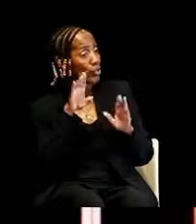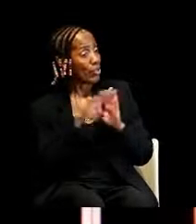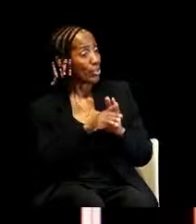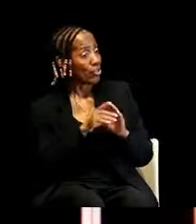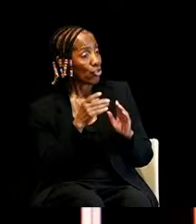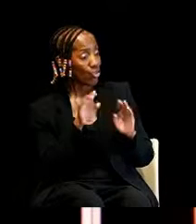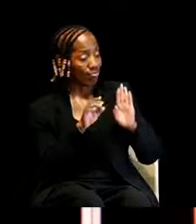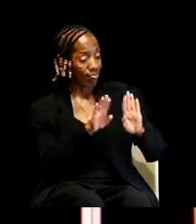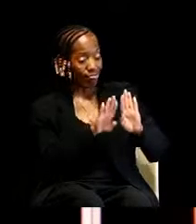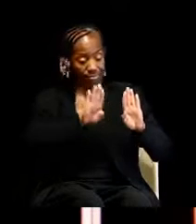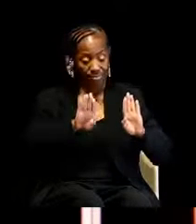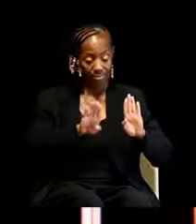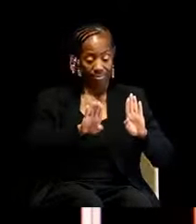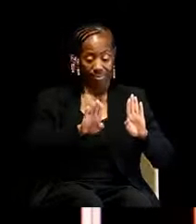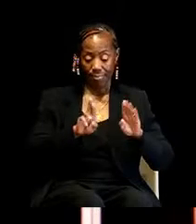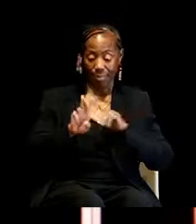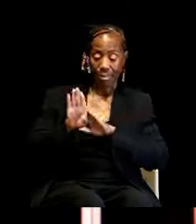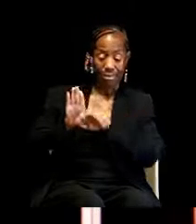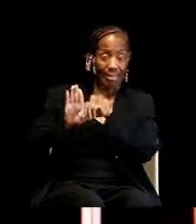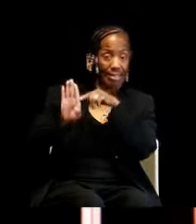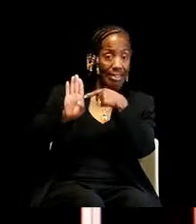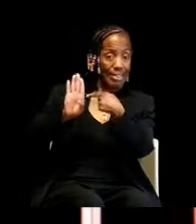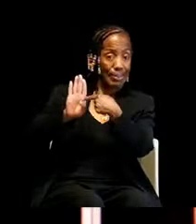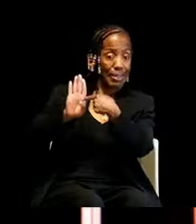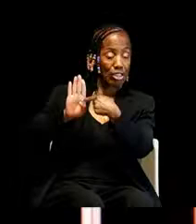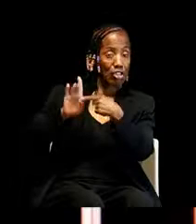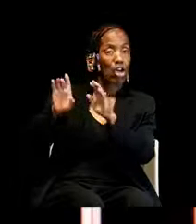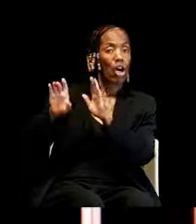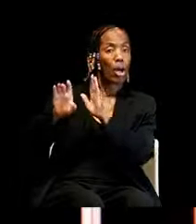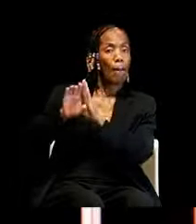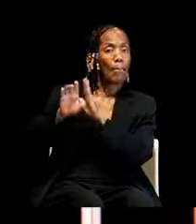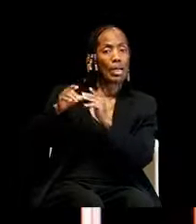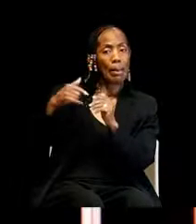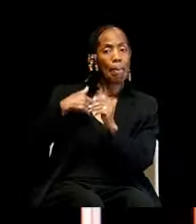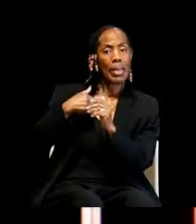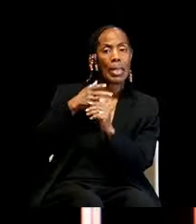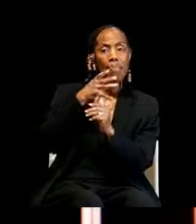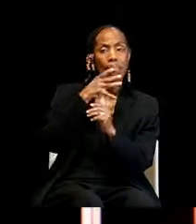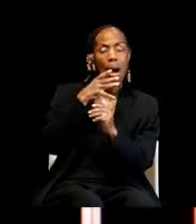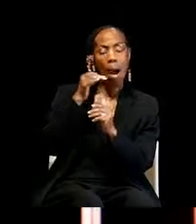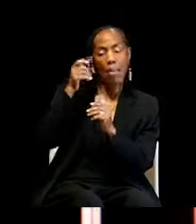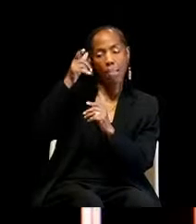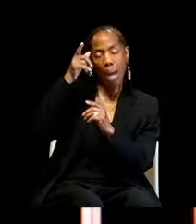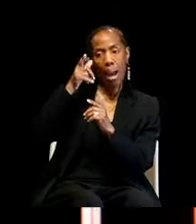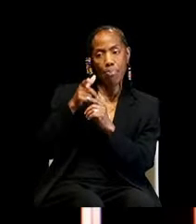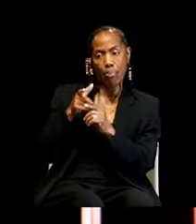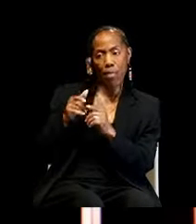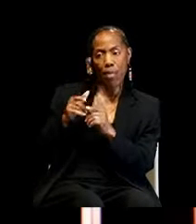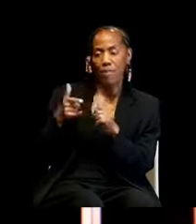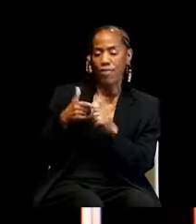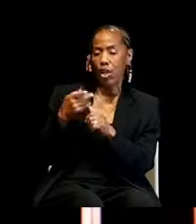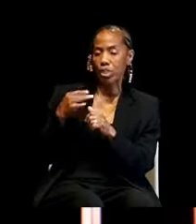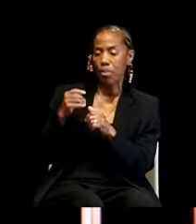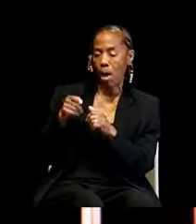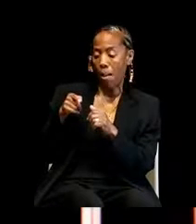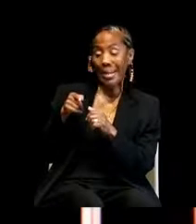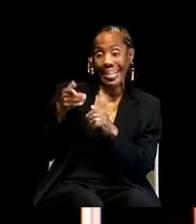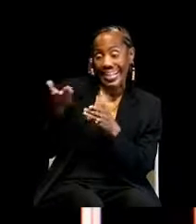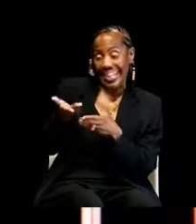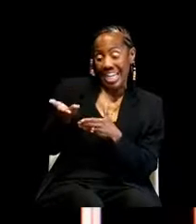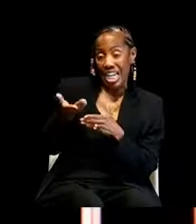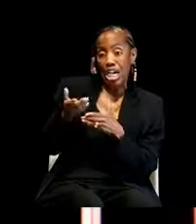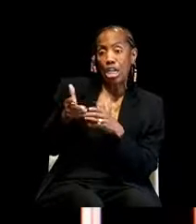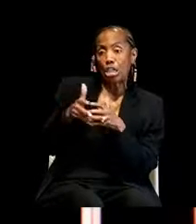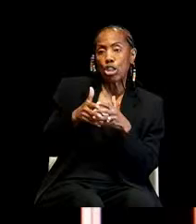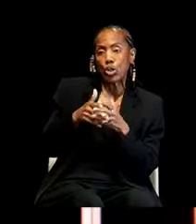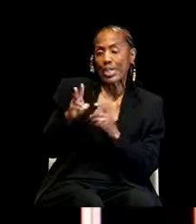screen to the right is a picture of me, my mom, and my little brother in our first apartment in Virginia.